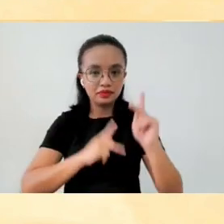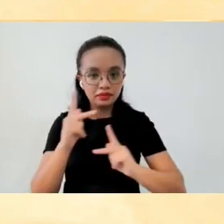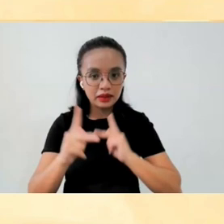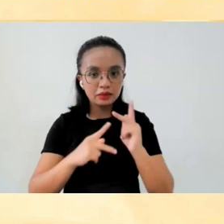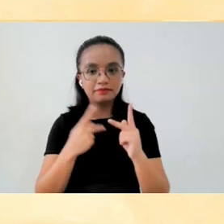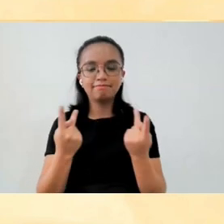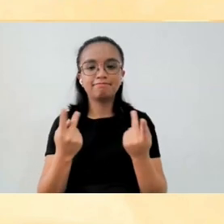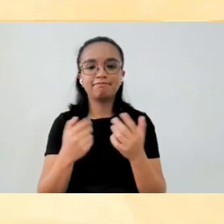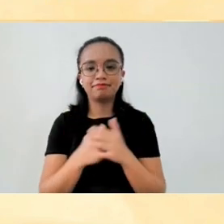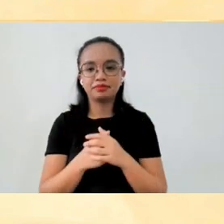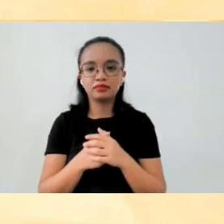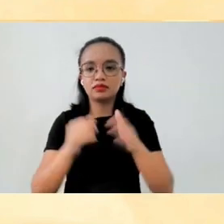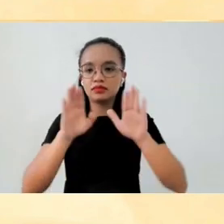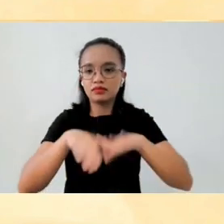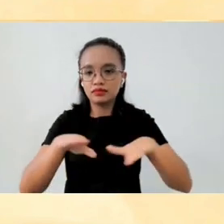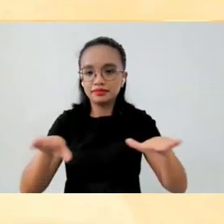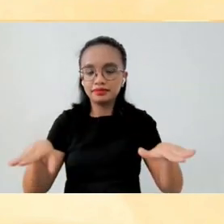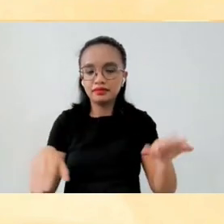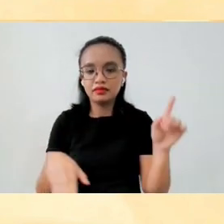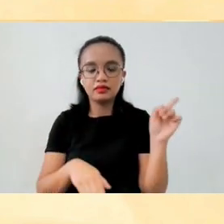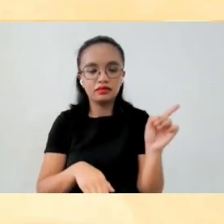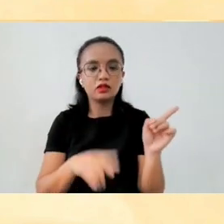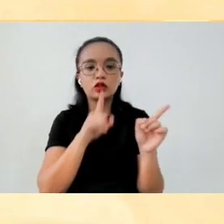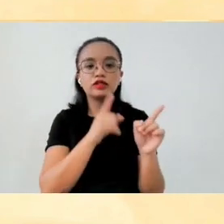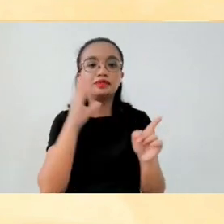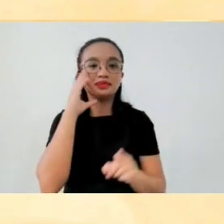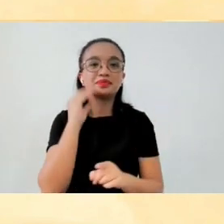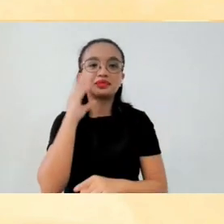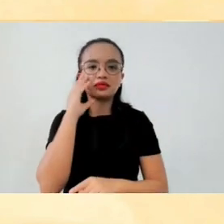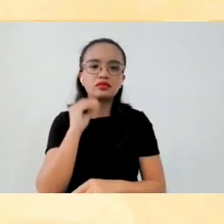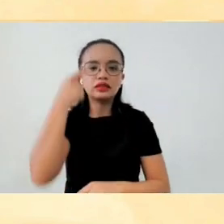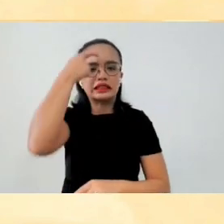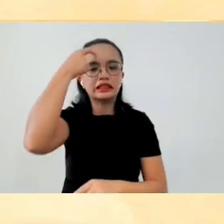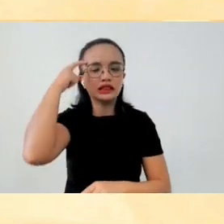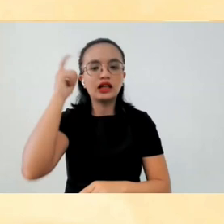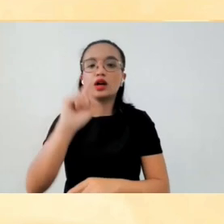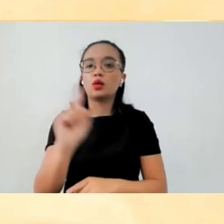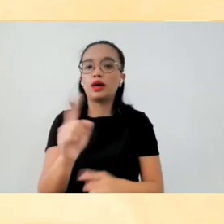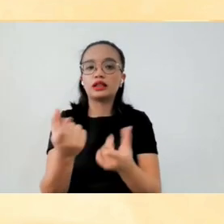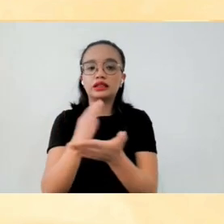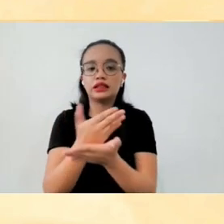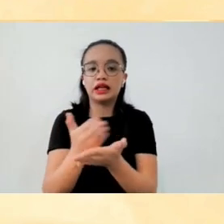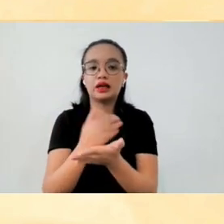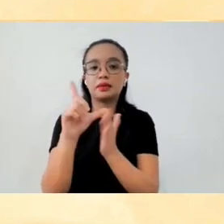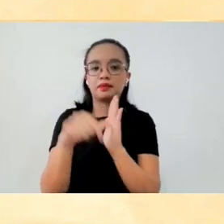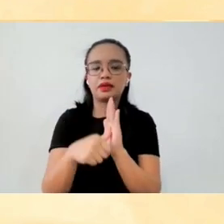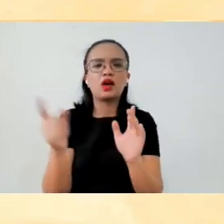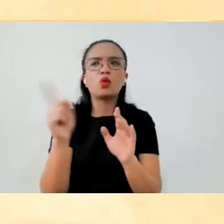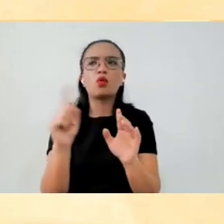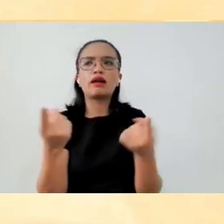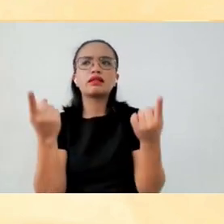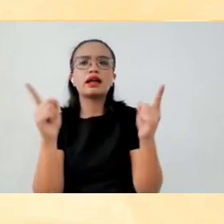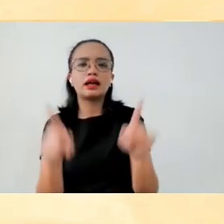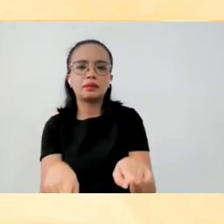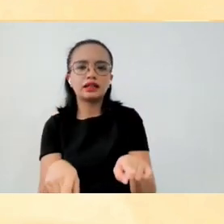general, children in this case, experience trauma. What I'll be sharing later on is what happens to